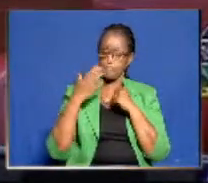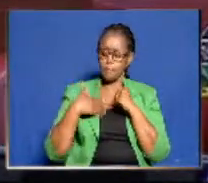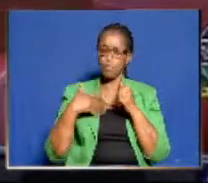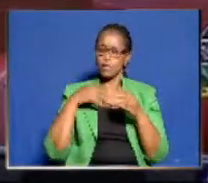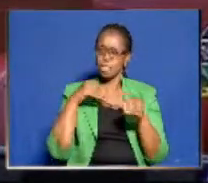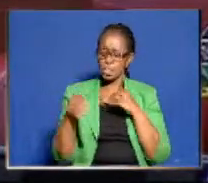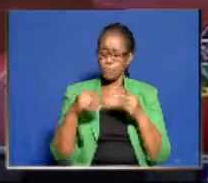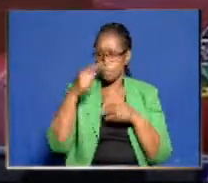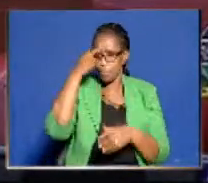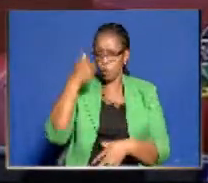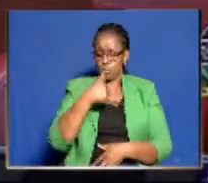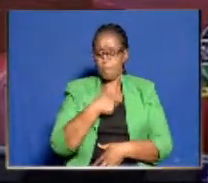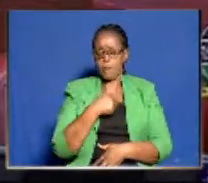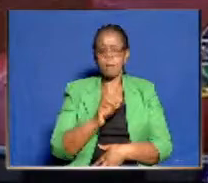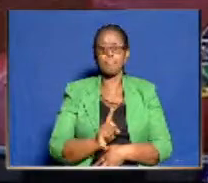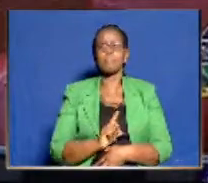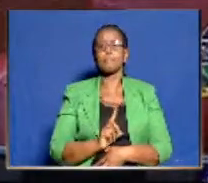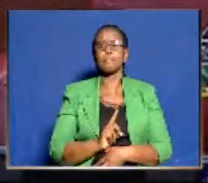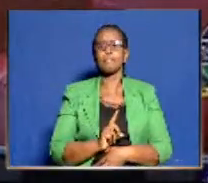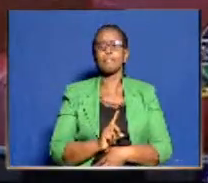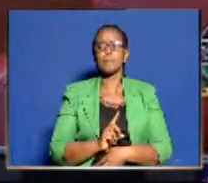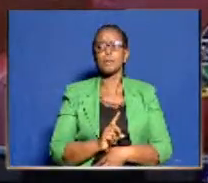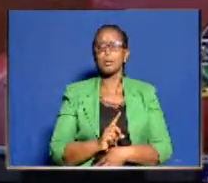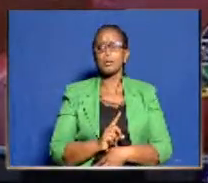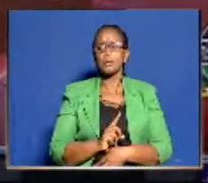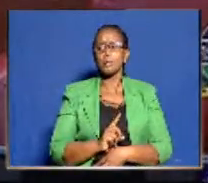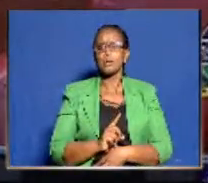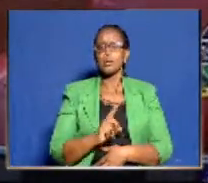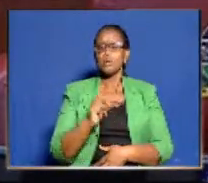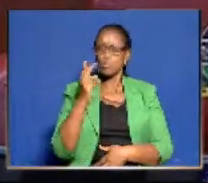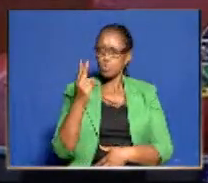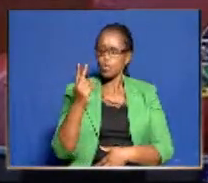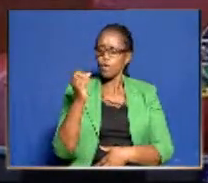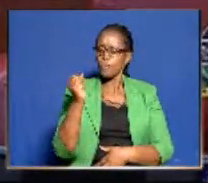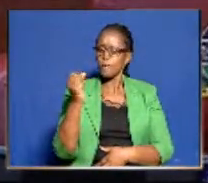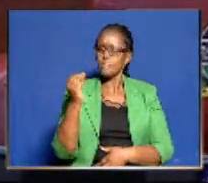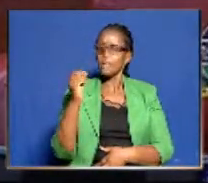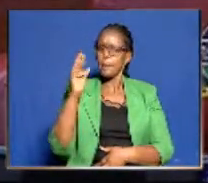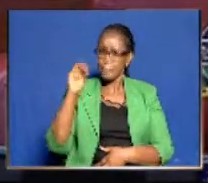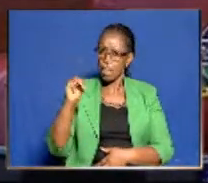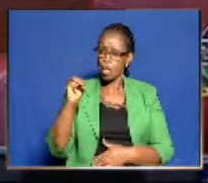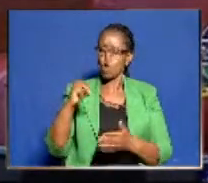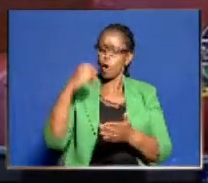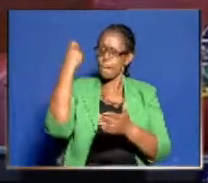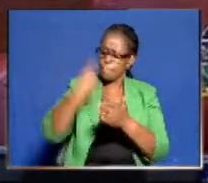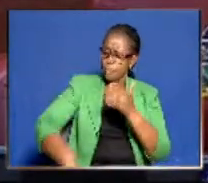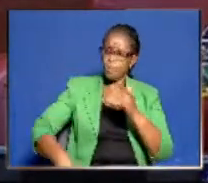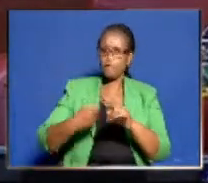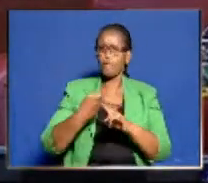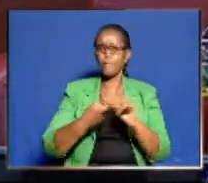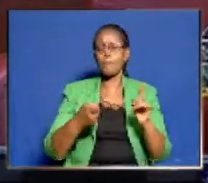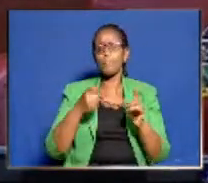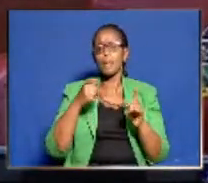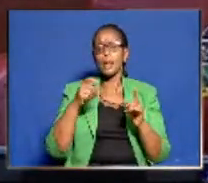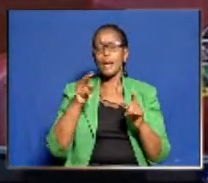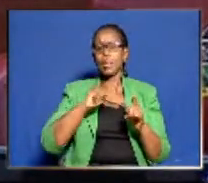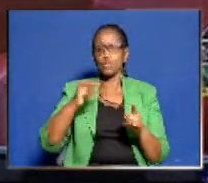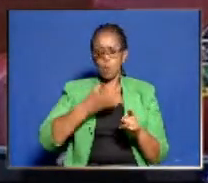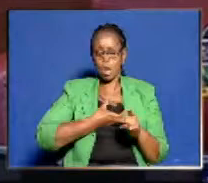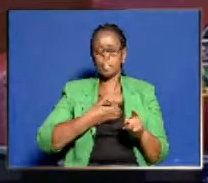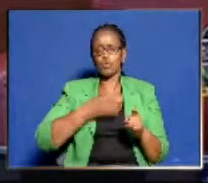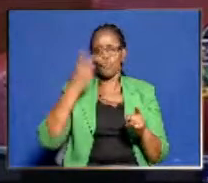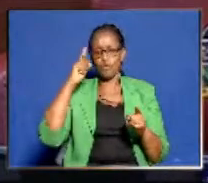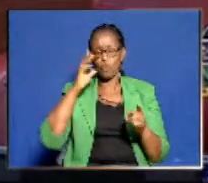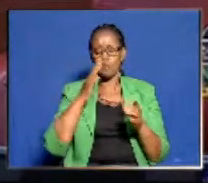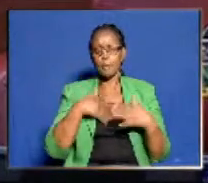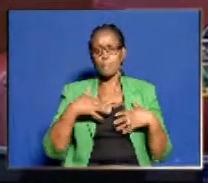250 million, Honorable Speaker, have been chopped from the budget of National Council for Persons with Disability. 250 million.